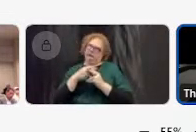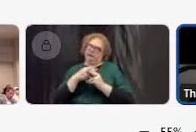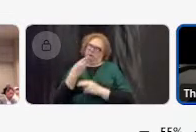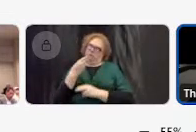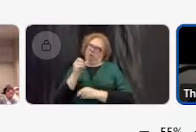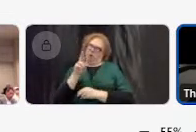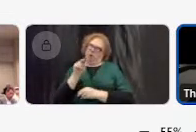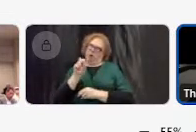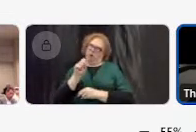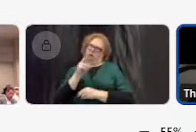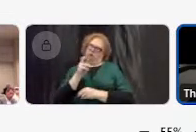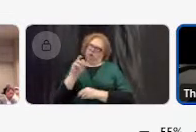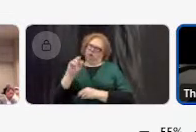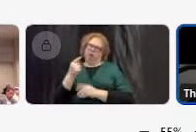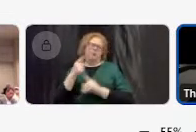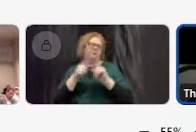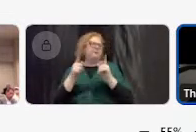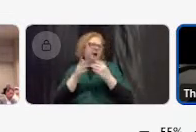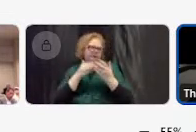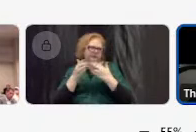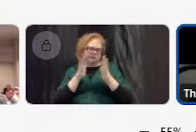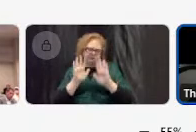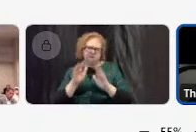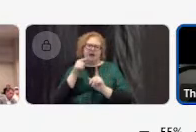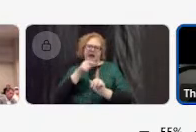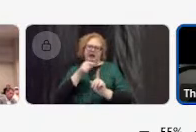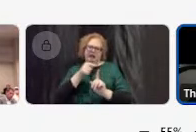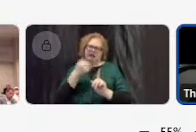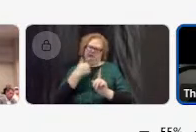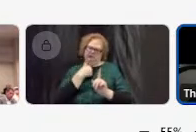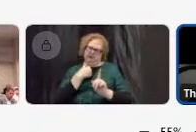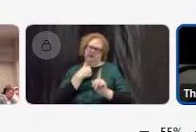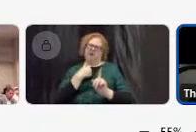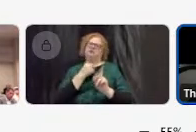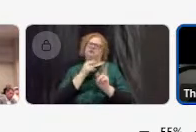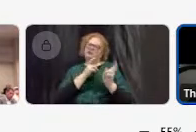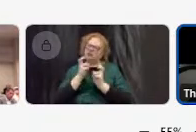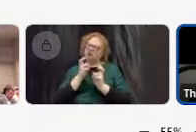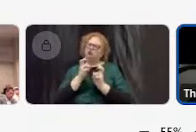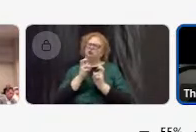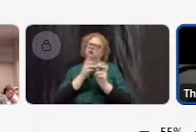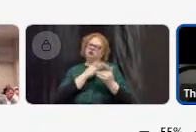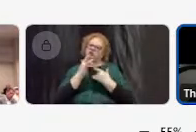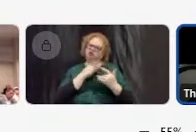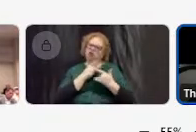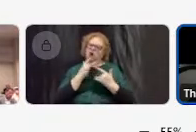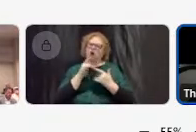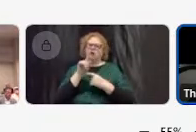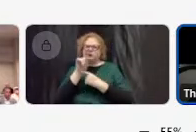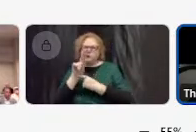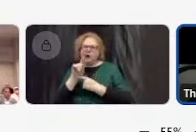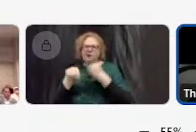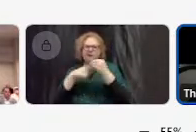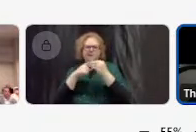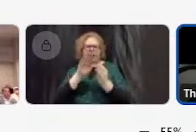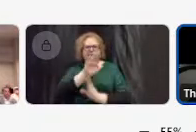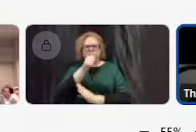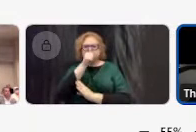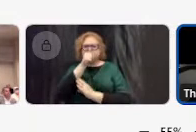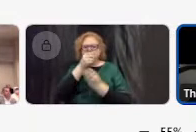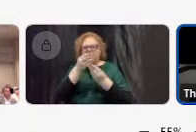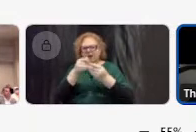He has issues and questions about access to his private land. And if I'm not mistaken, did I hear